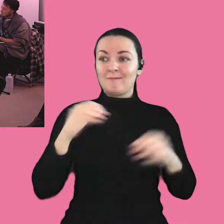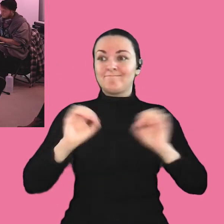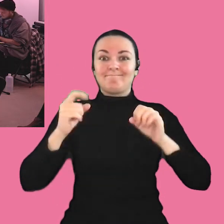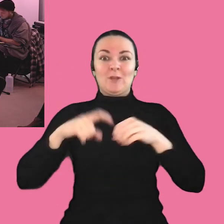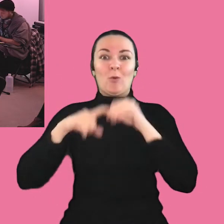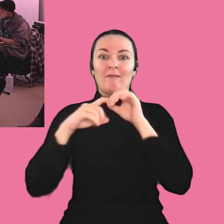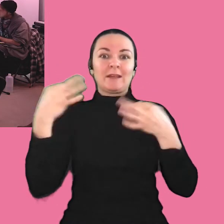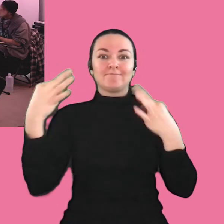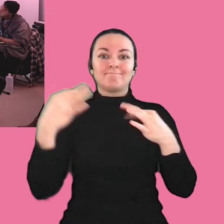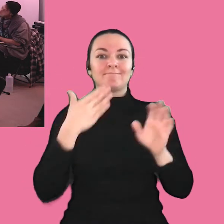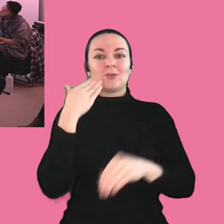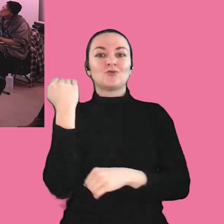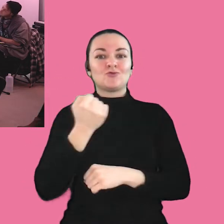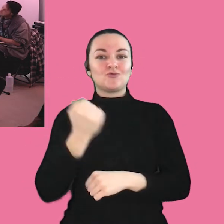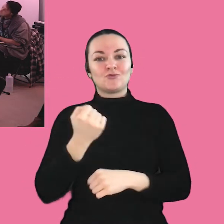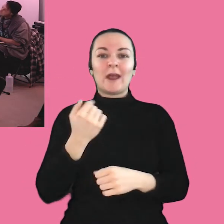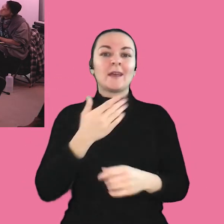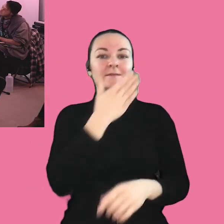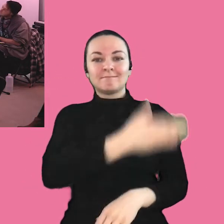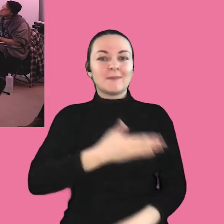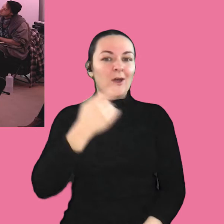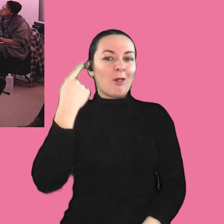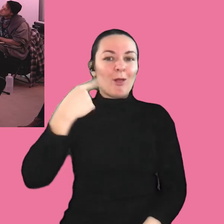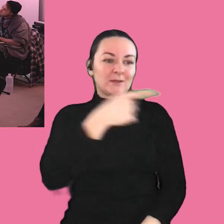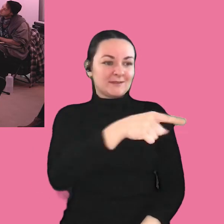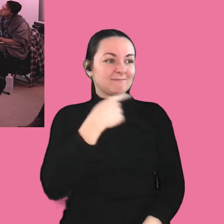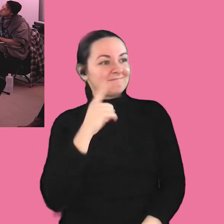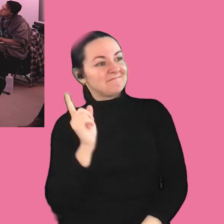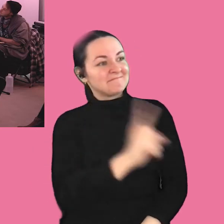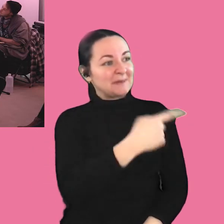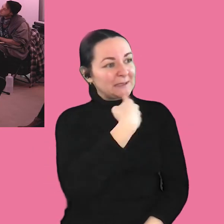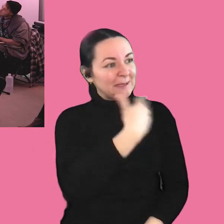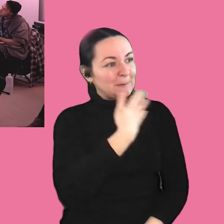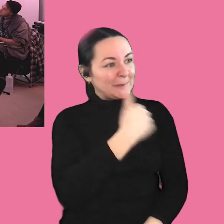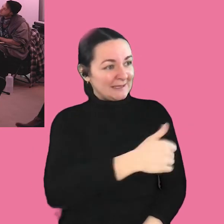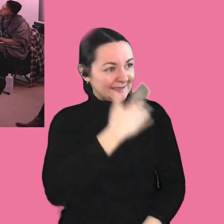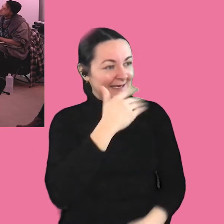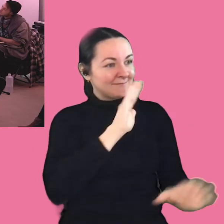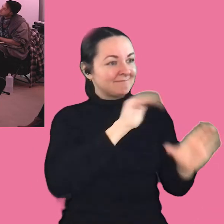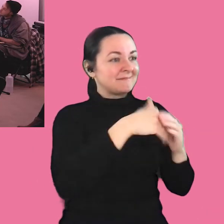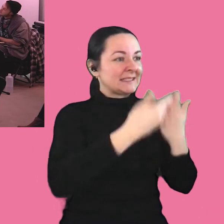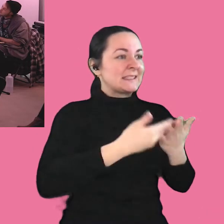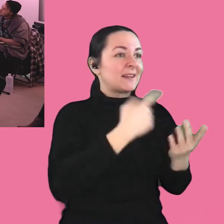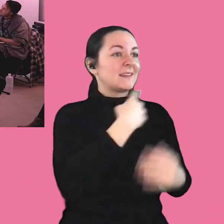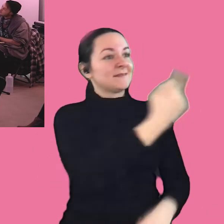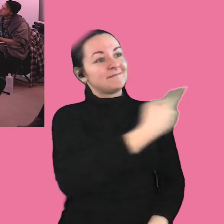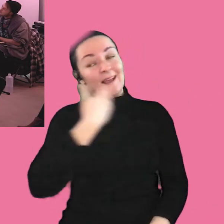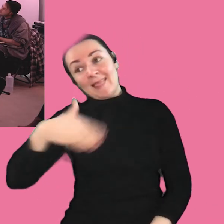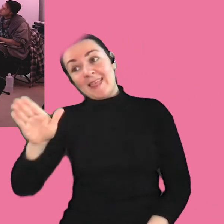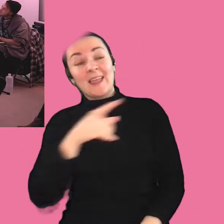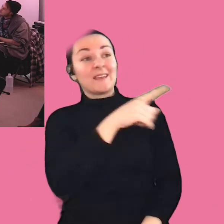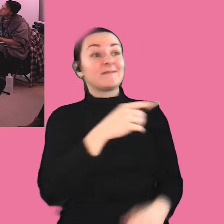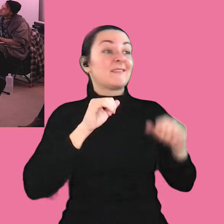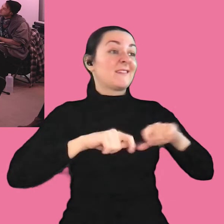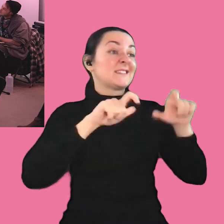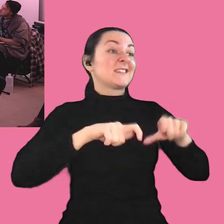different incredible artists. Your work was in there as well, Eat 22, I think. So this is a bit surreal as well. And I remember reading this book and thinking,